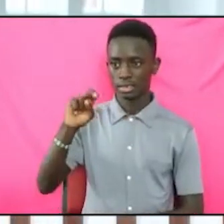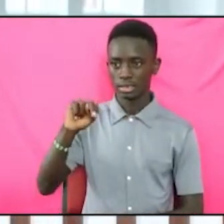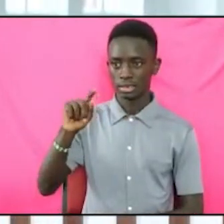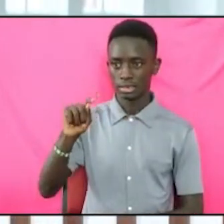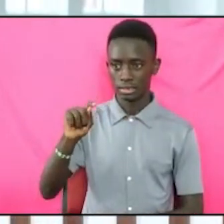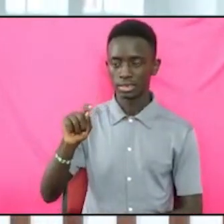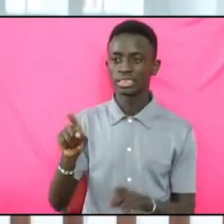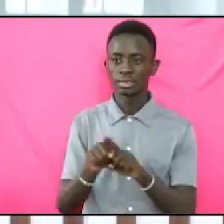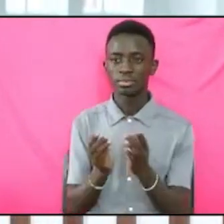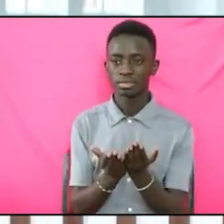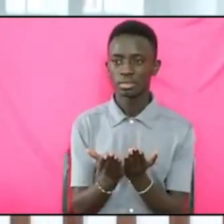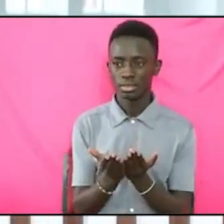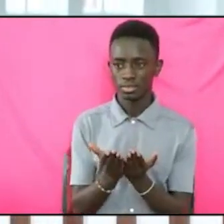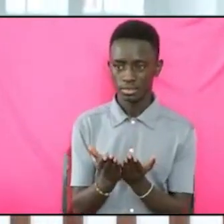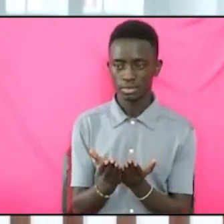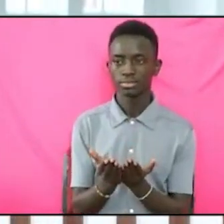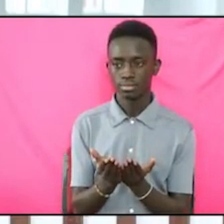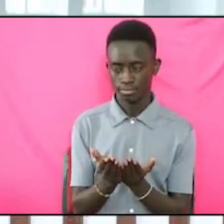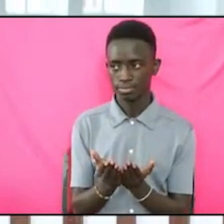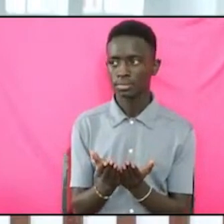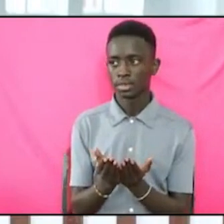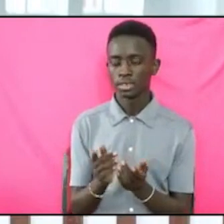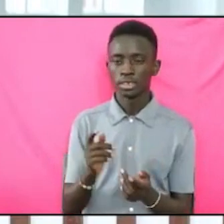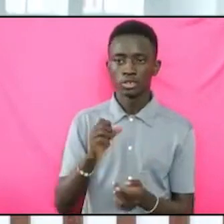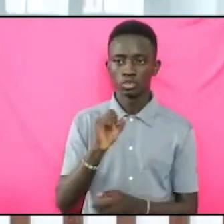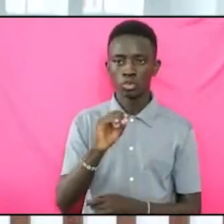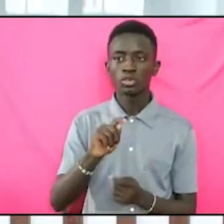transformed agents of transformation.